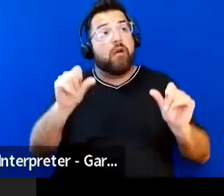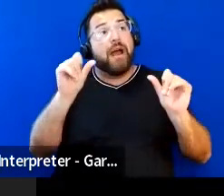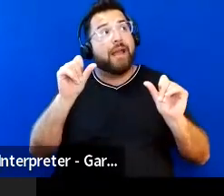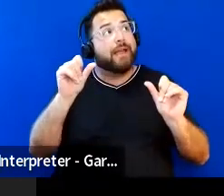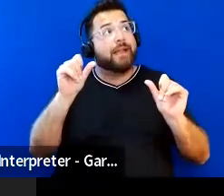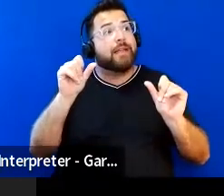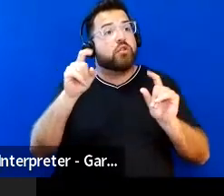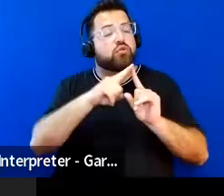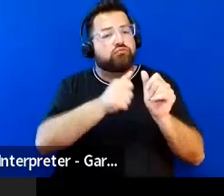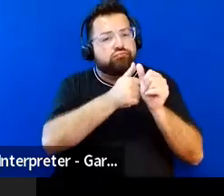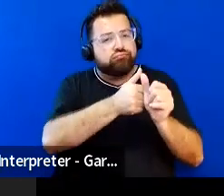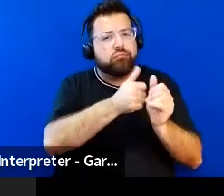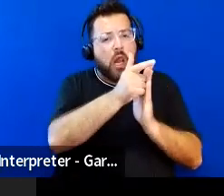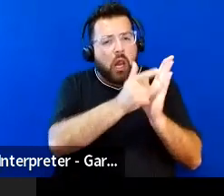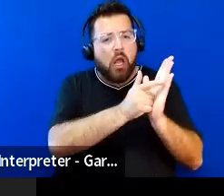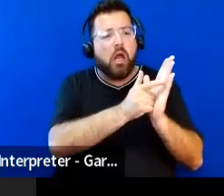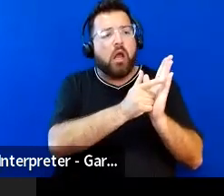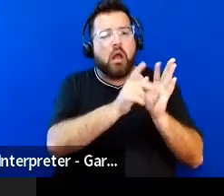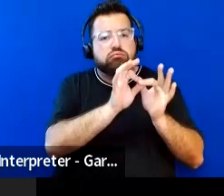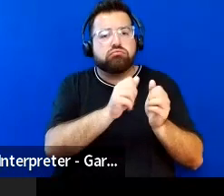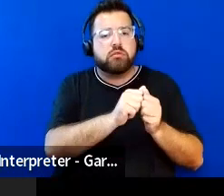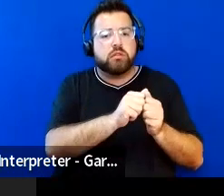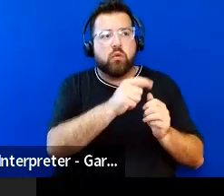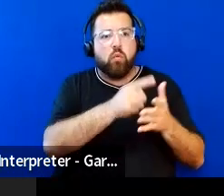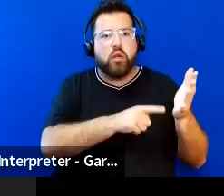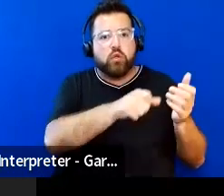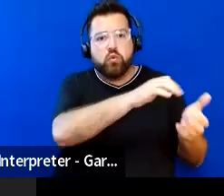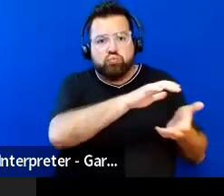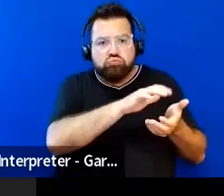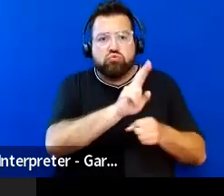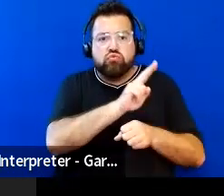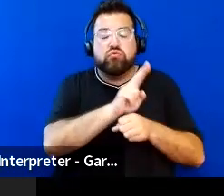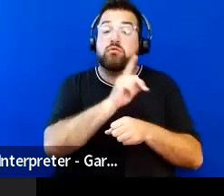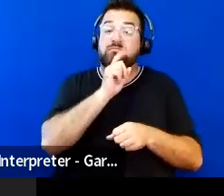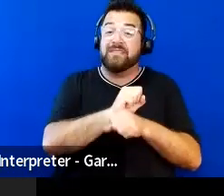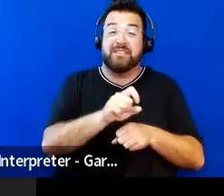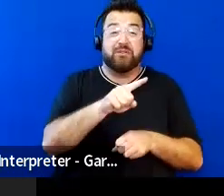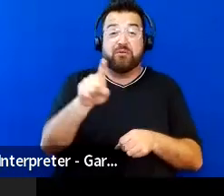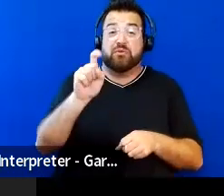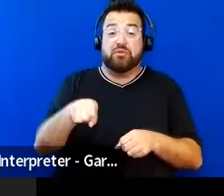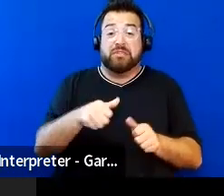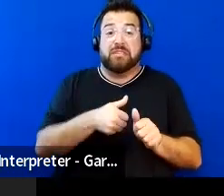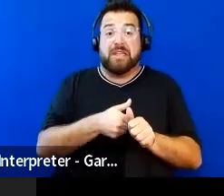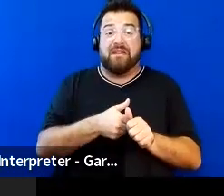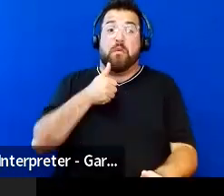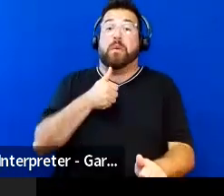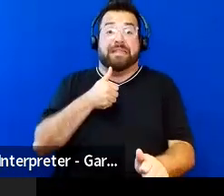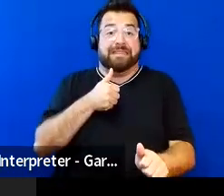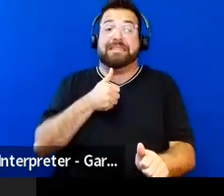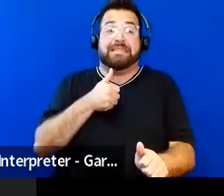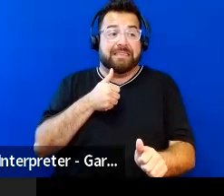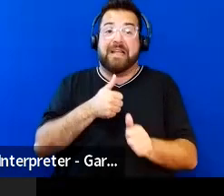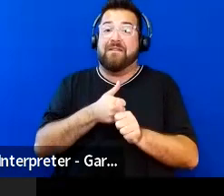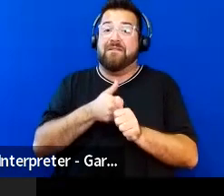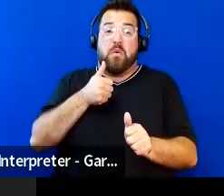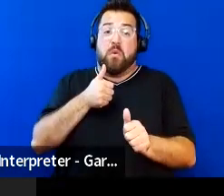be legal about your usage, you really should just stay away from trying